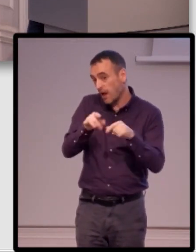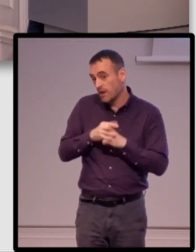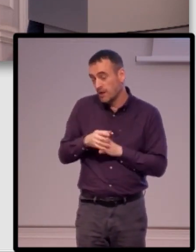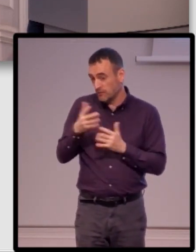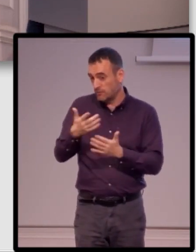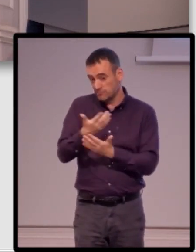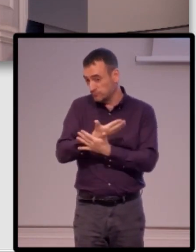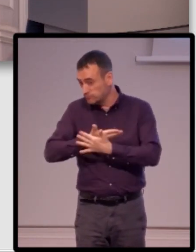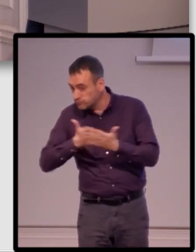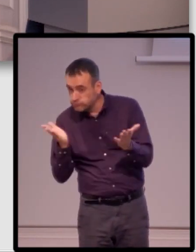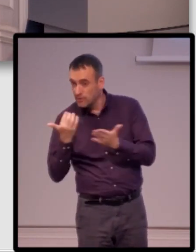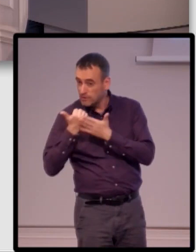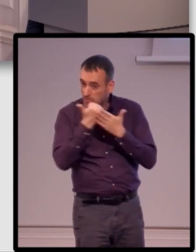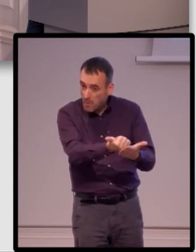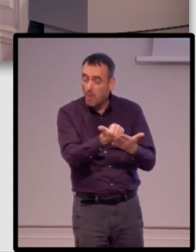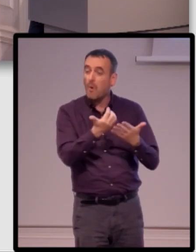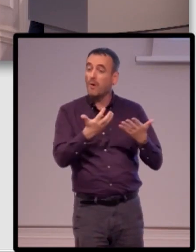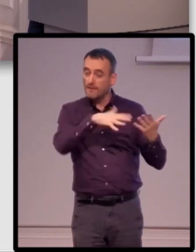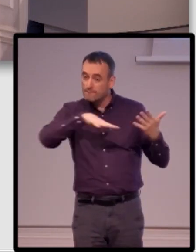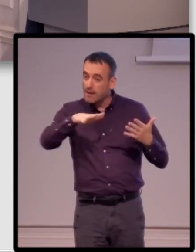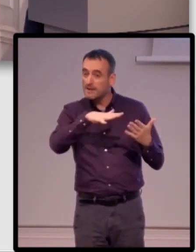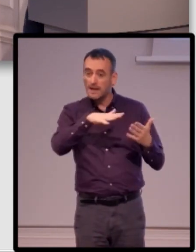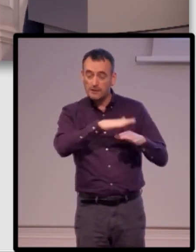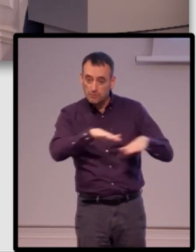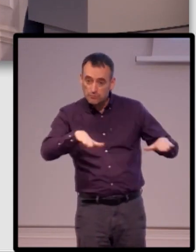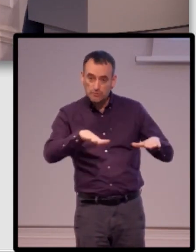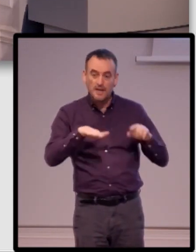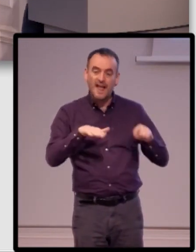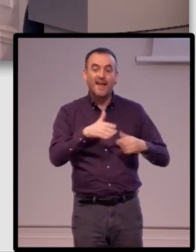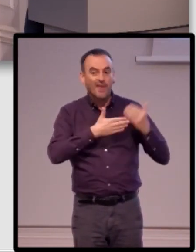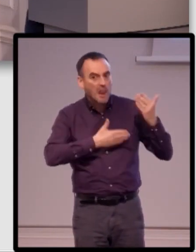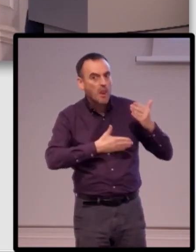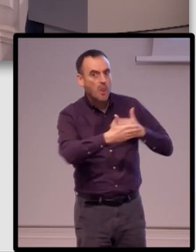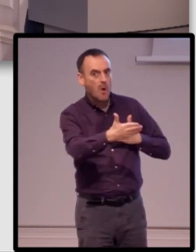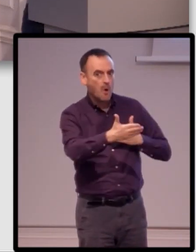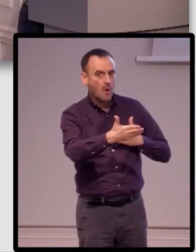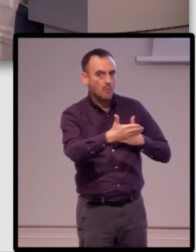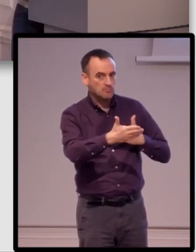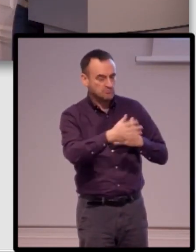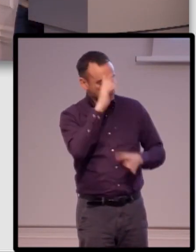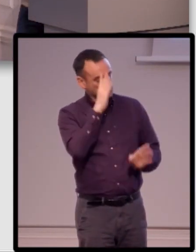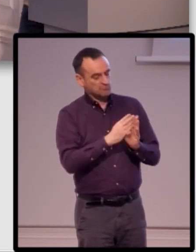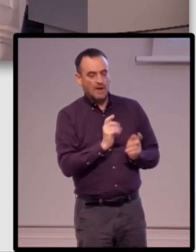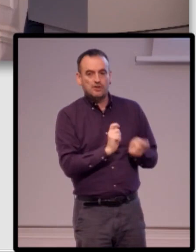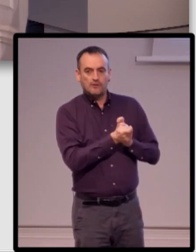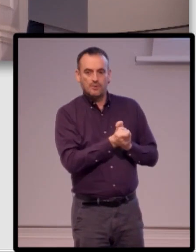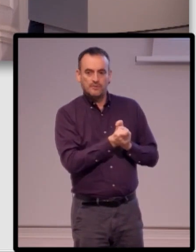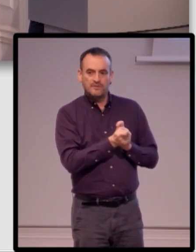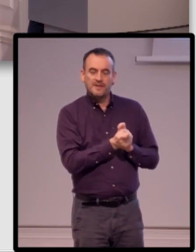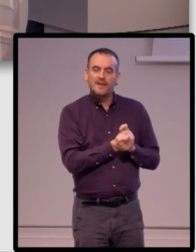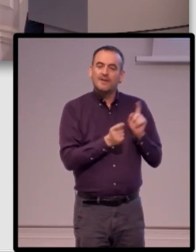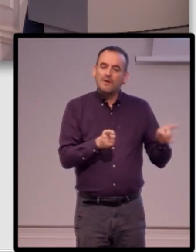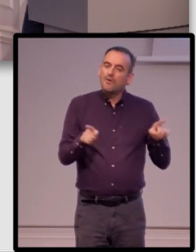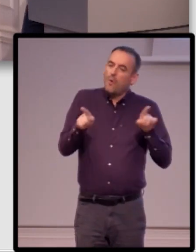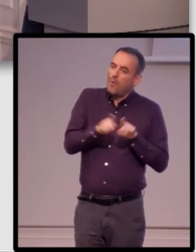wide-ranging support to promote families and children's well-being and their long-term adjustment. And it's this aspect of cancer care, as much as the